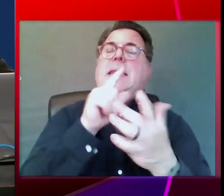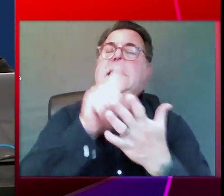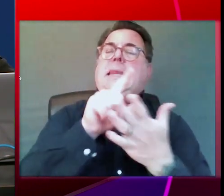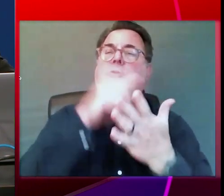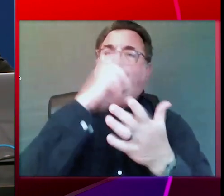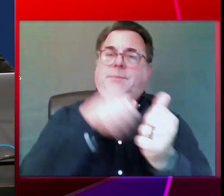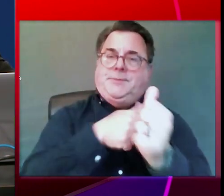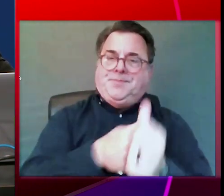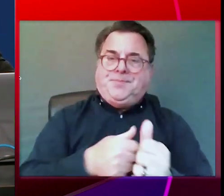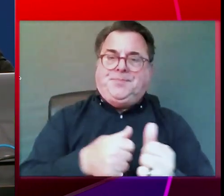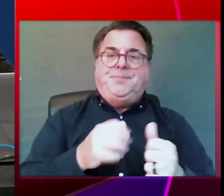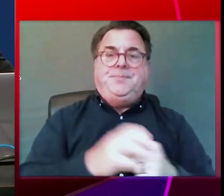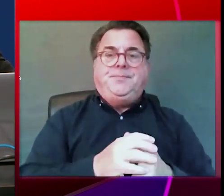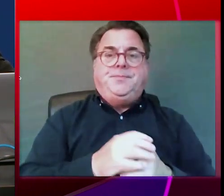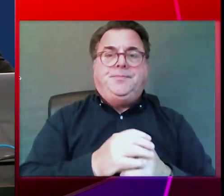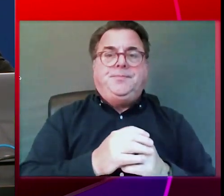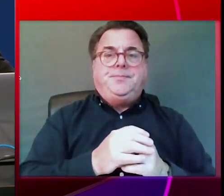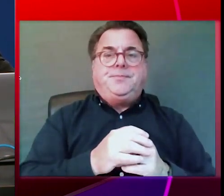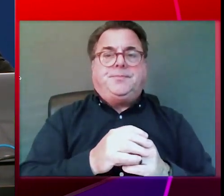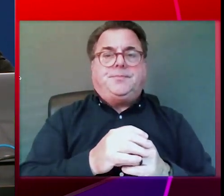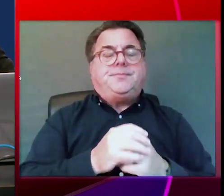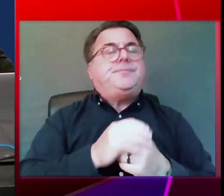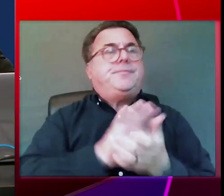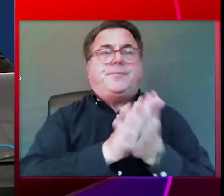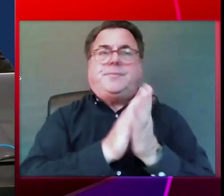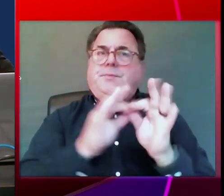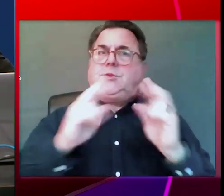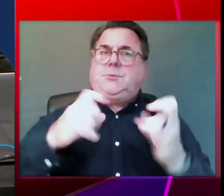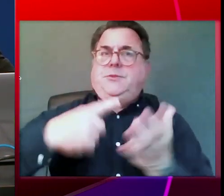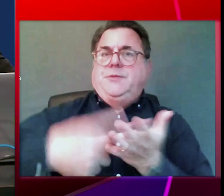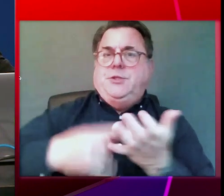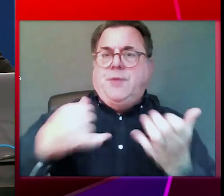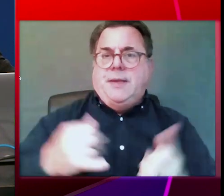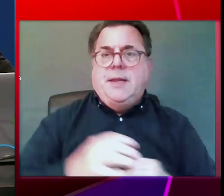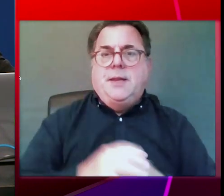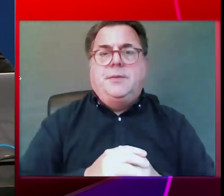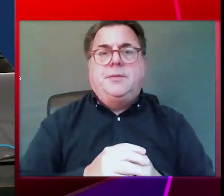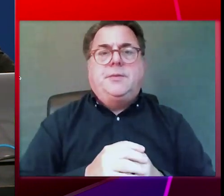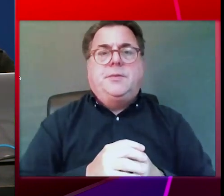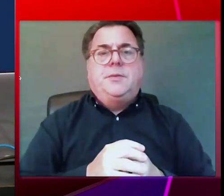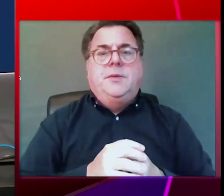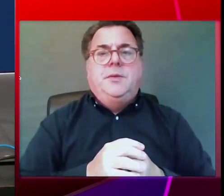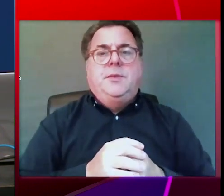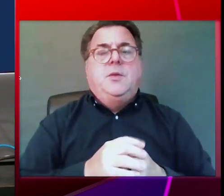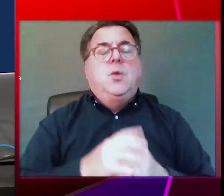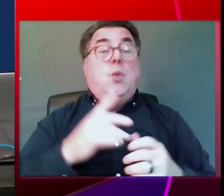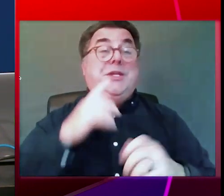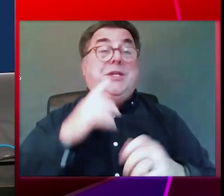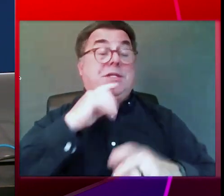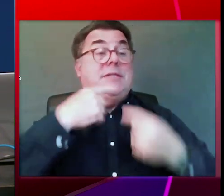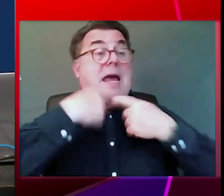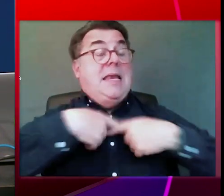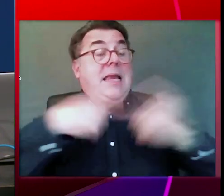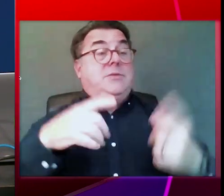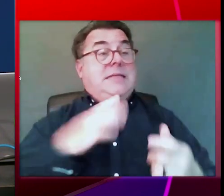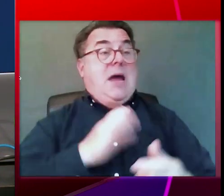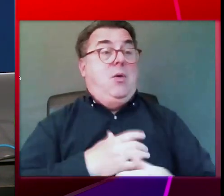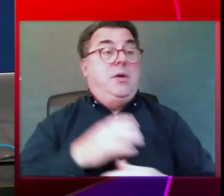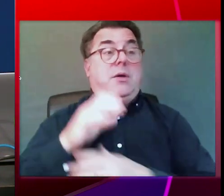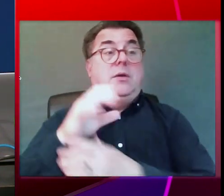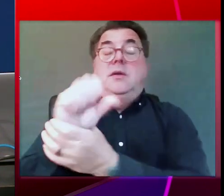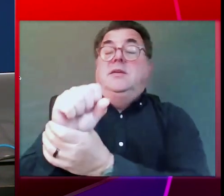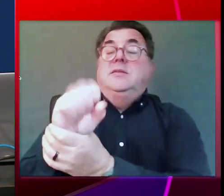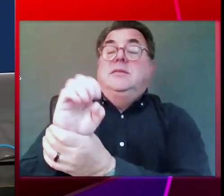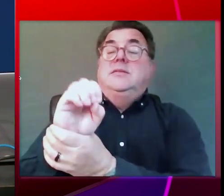sovereignty reasons, because that's becoming a big topic right now. And sure. AWS right. just came out with the sovereignty pledge for a reason. So in